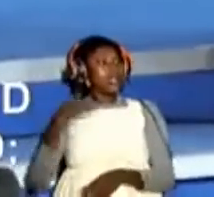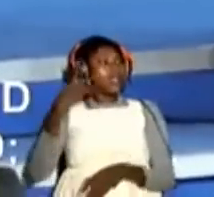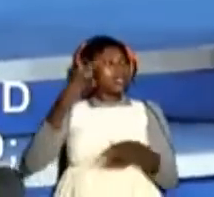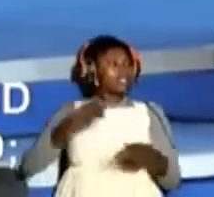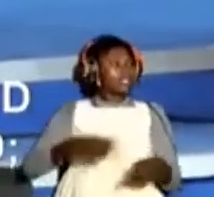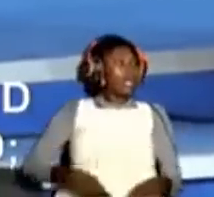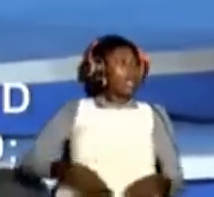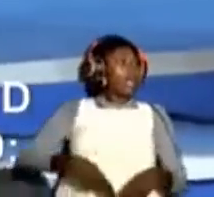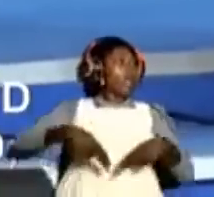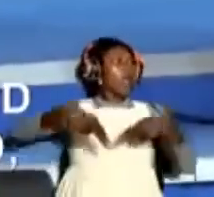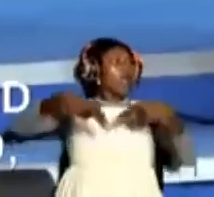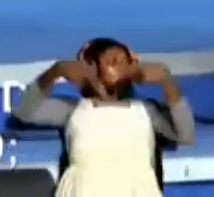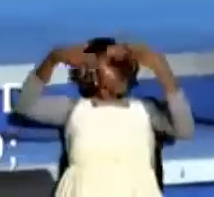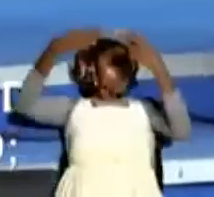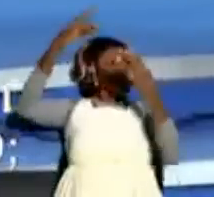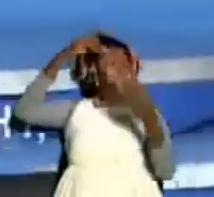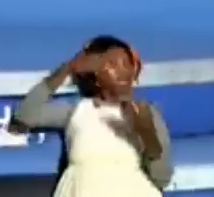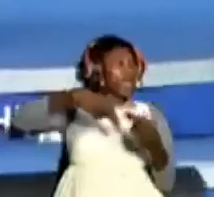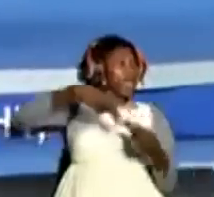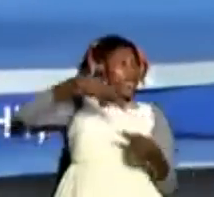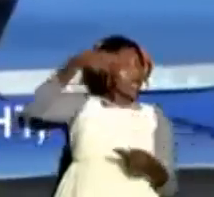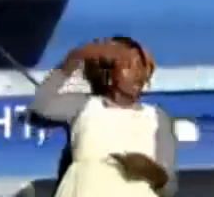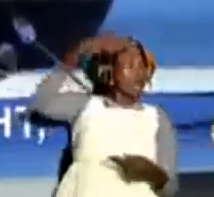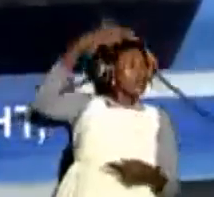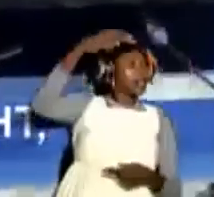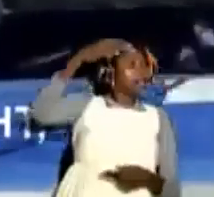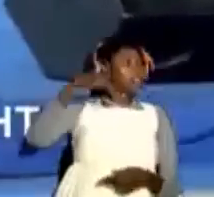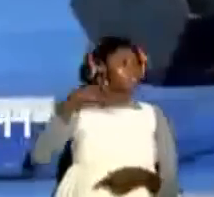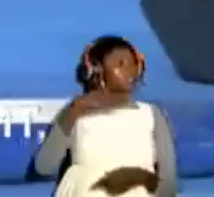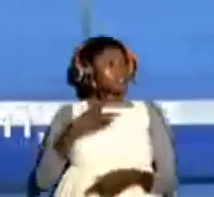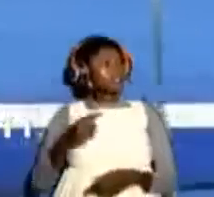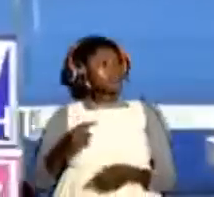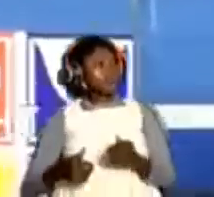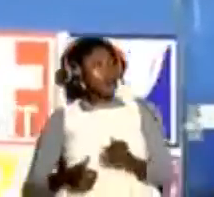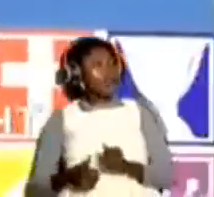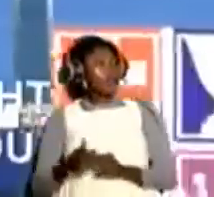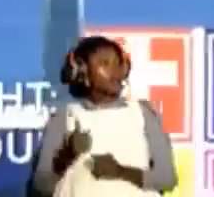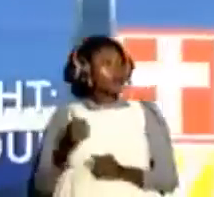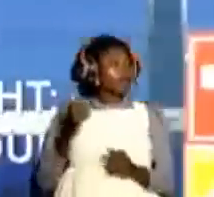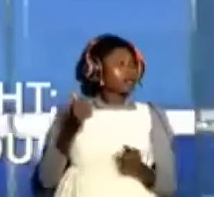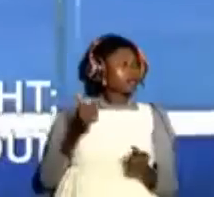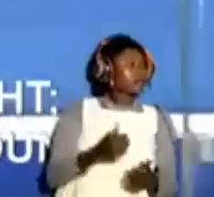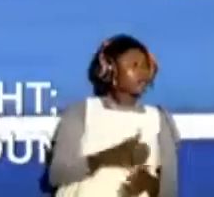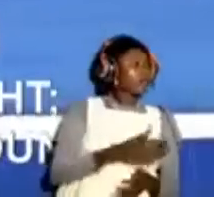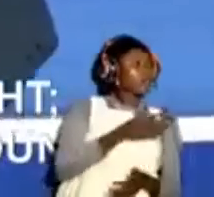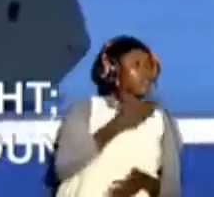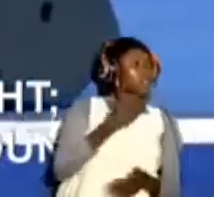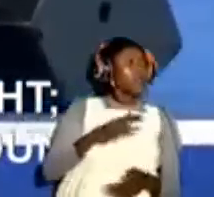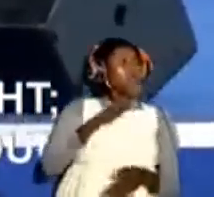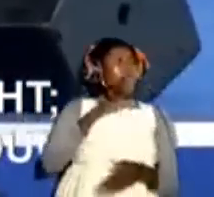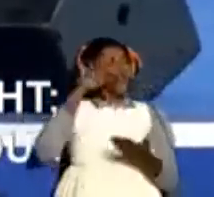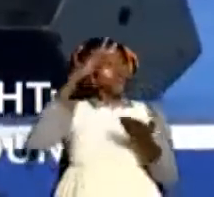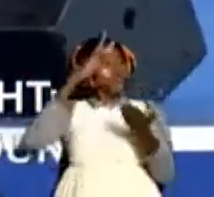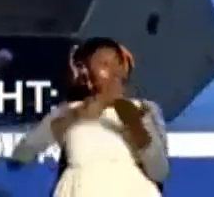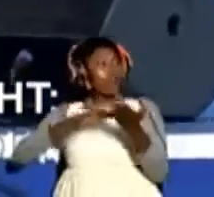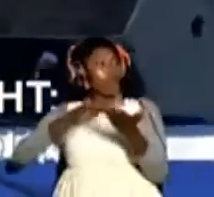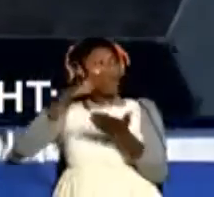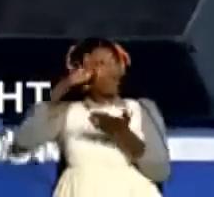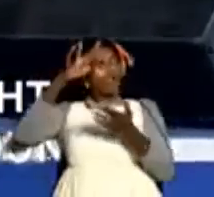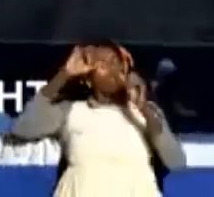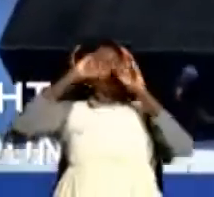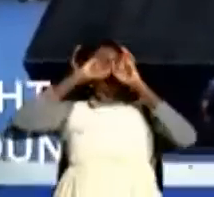I want to scale. The utmost height. Let me ask all our senior leaders, please come and join me to